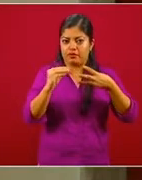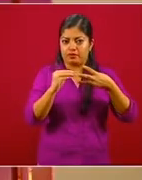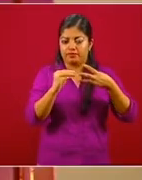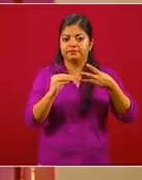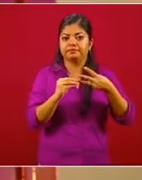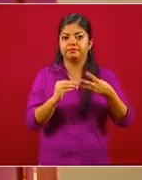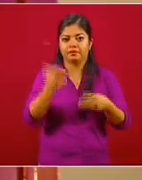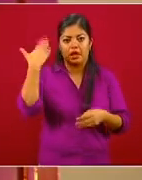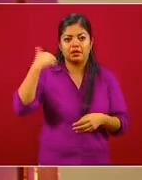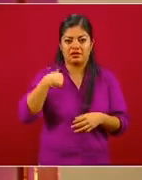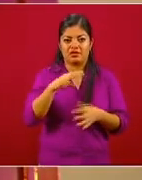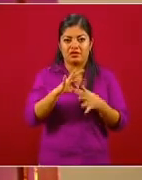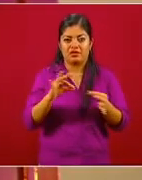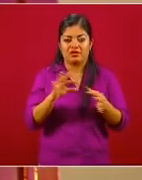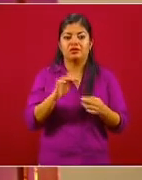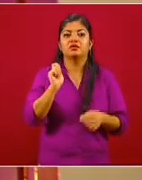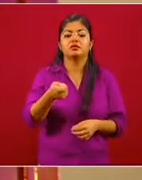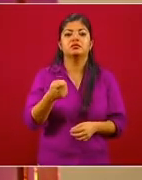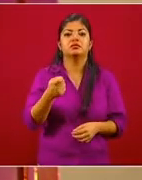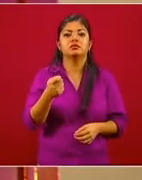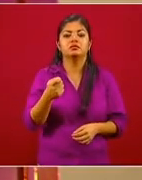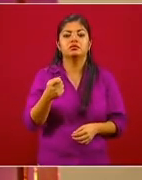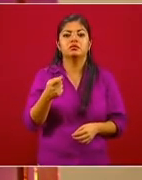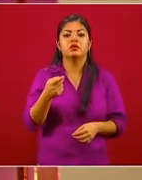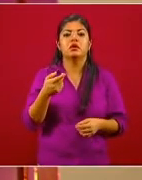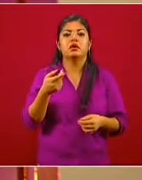As I said before, once,